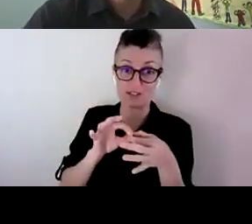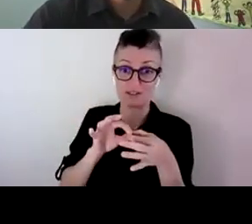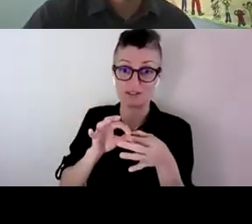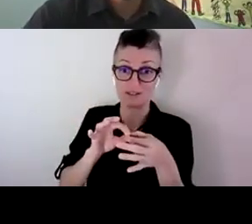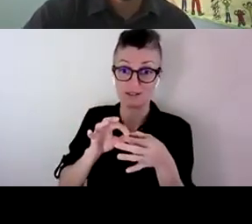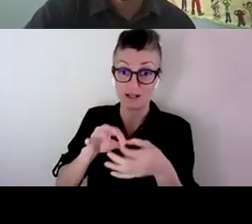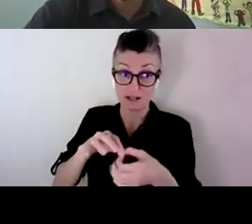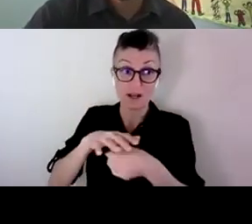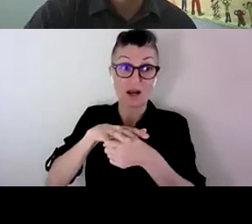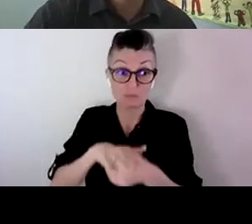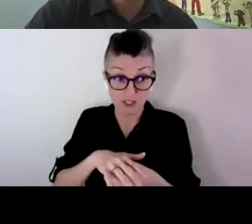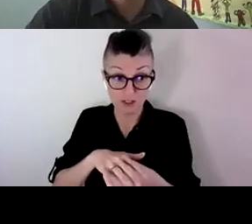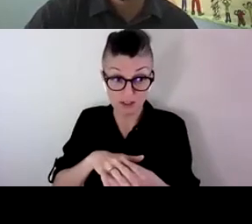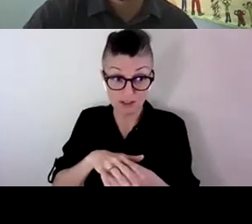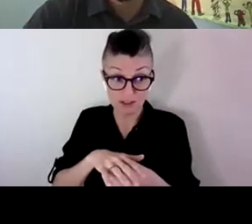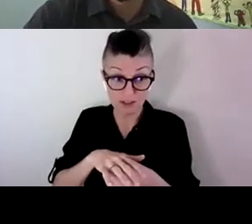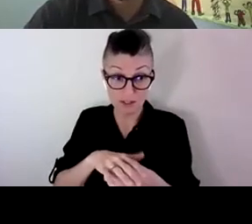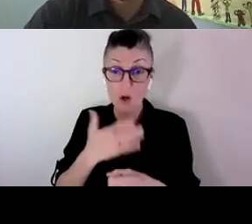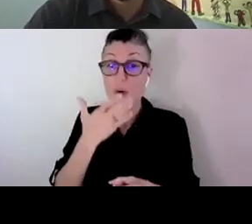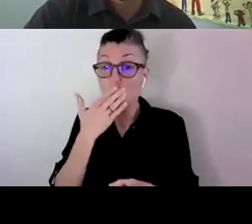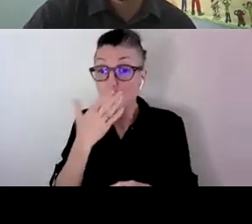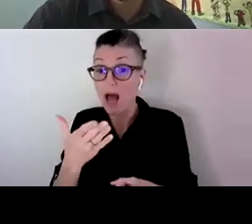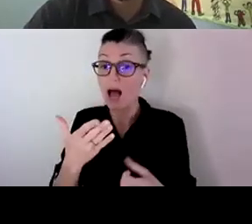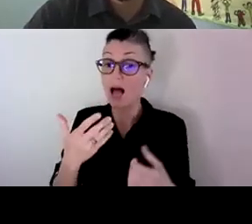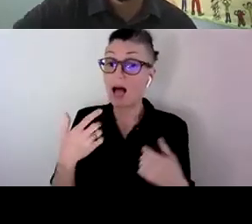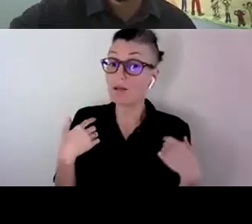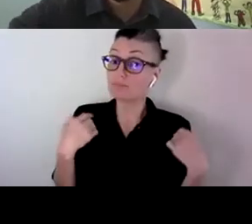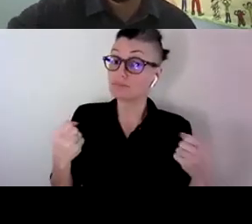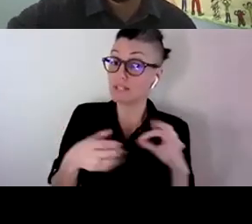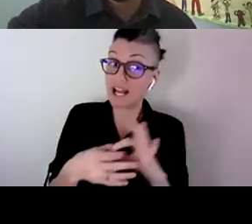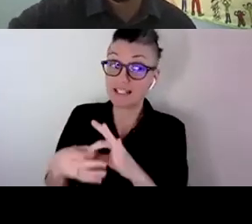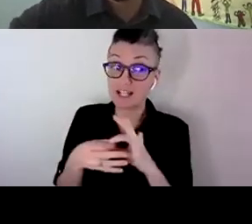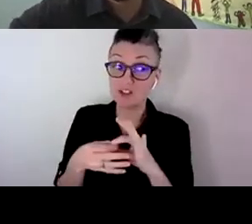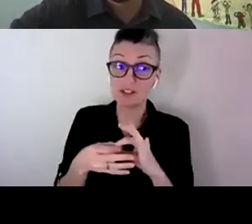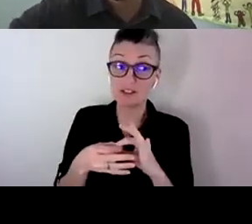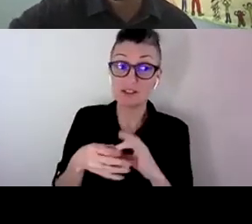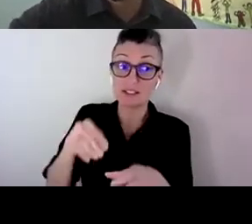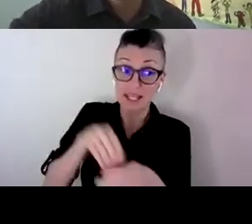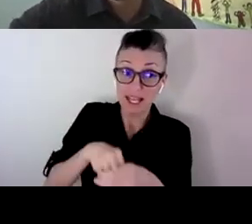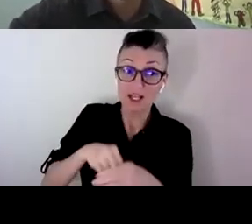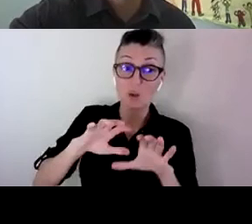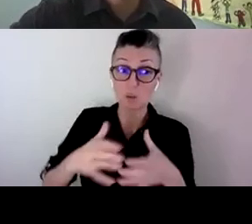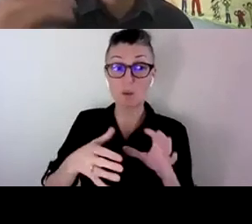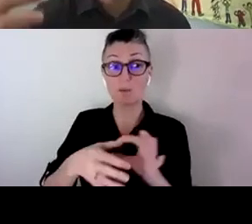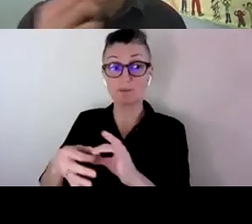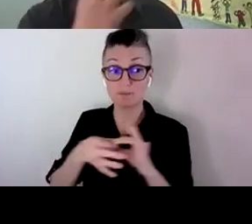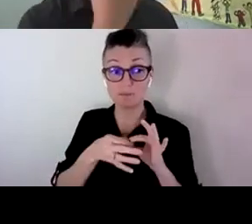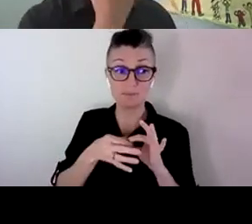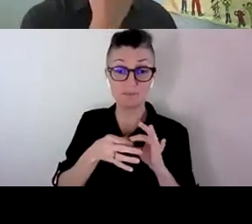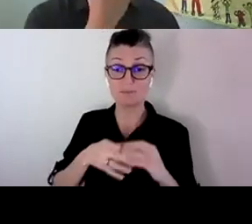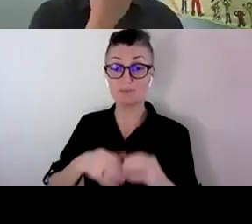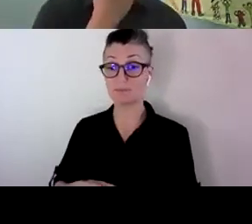connections, within group connections, and between group connections. So in conclusion, I would like to acknowledge that many